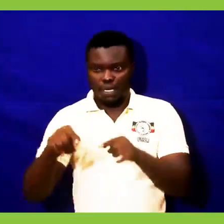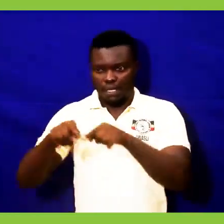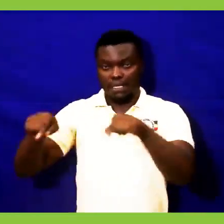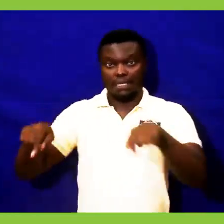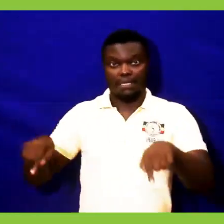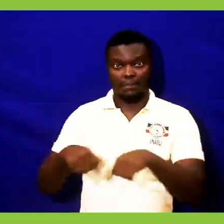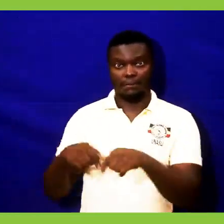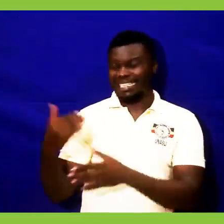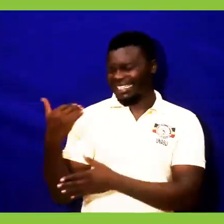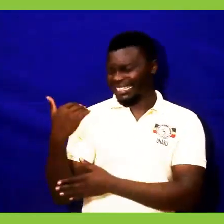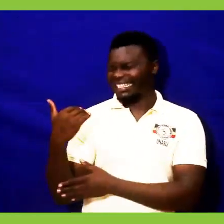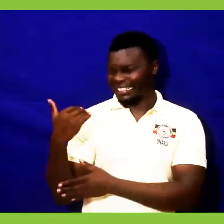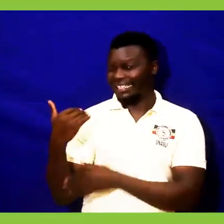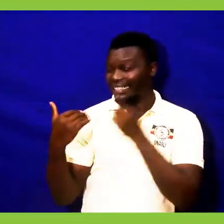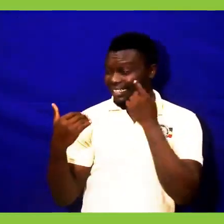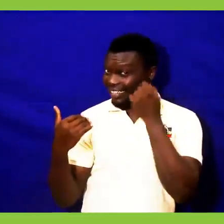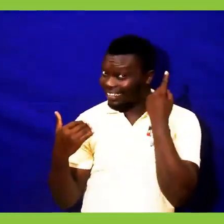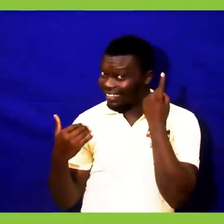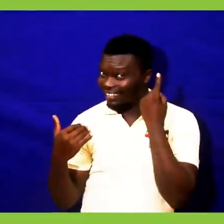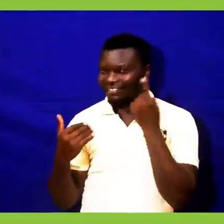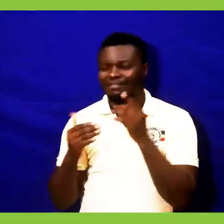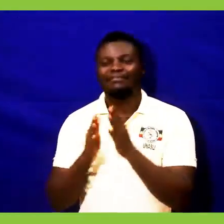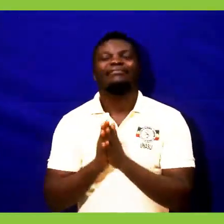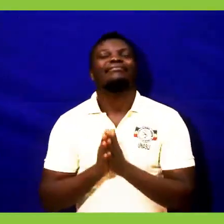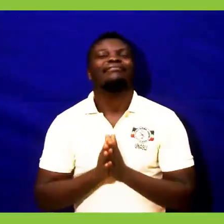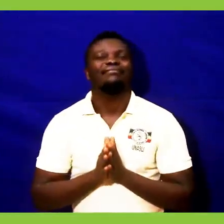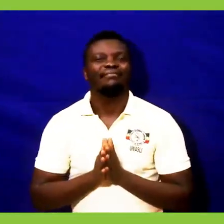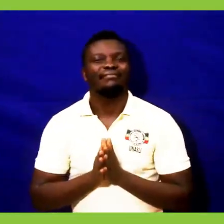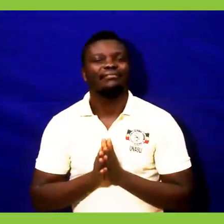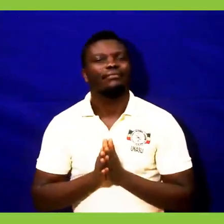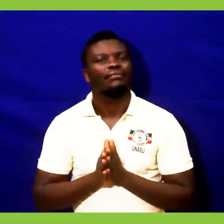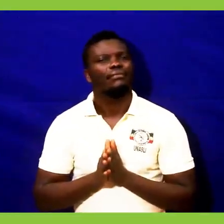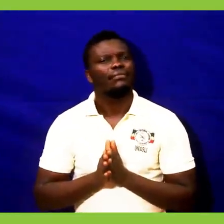Ali has just swept the classroom.